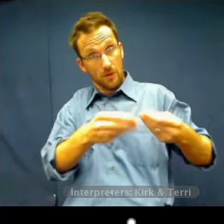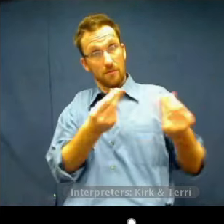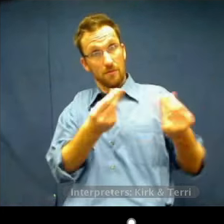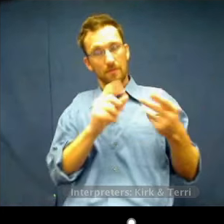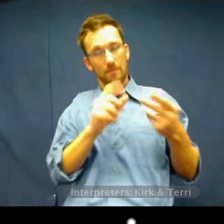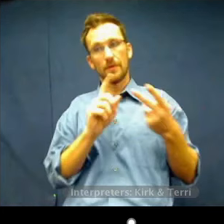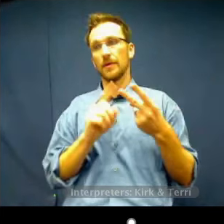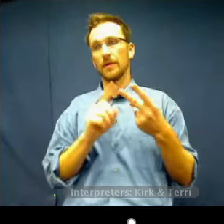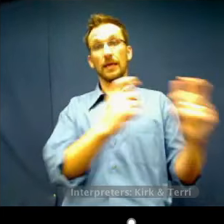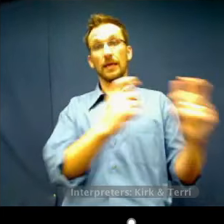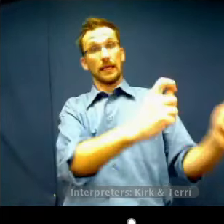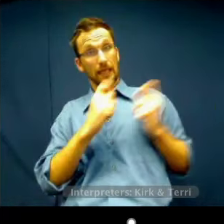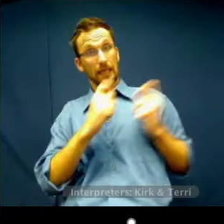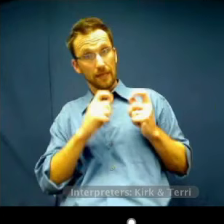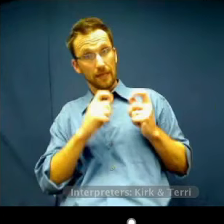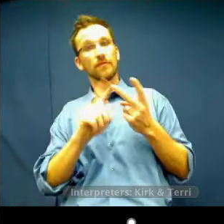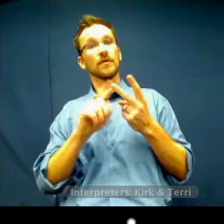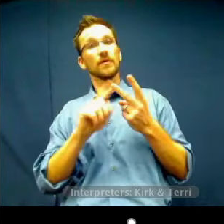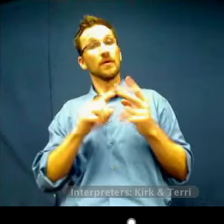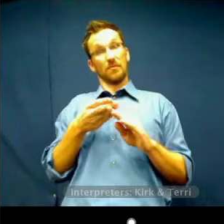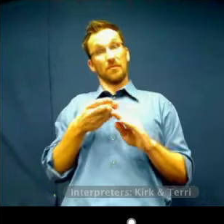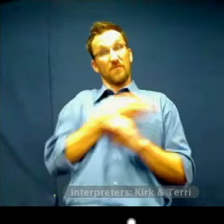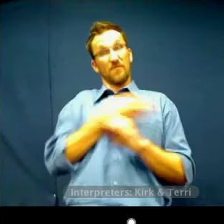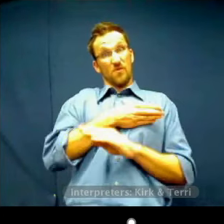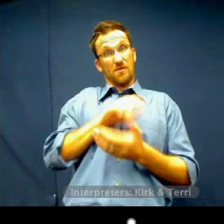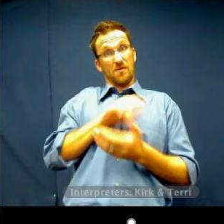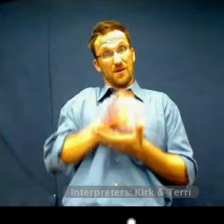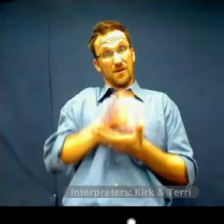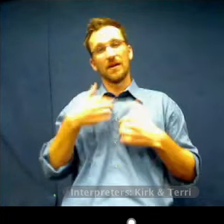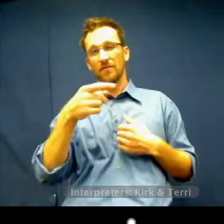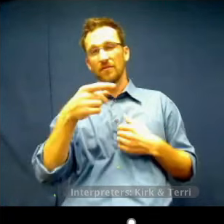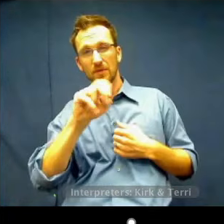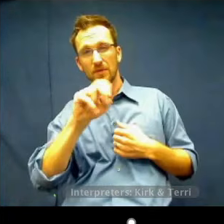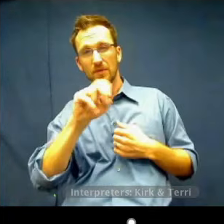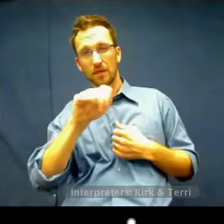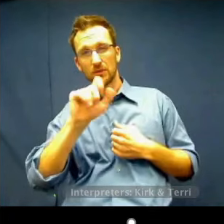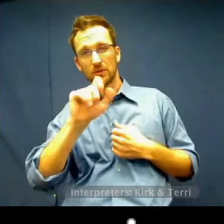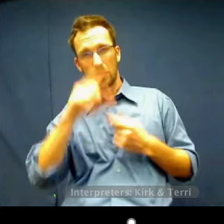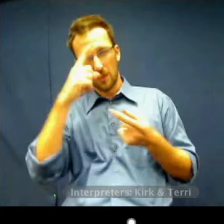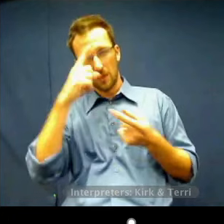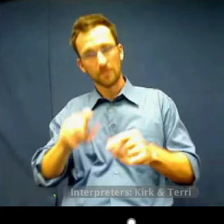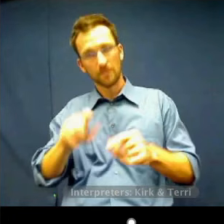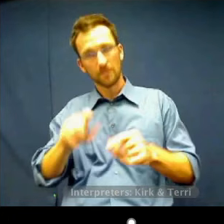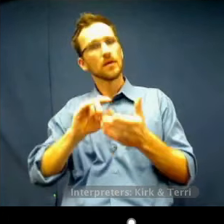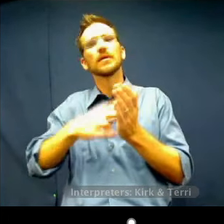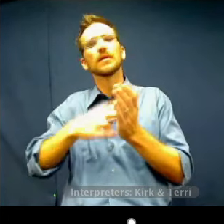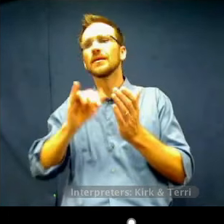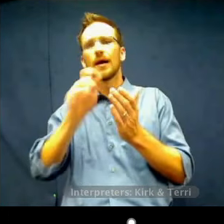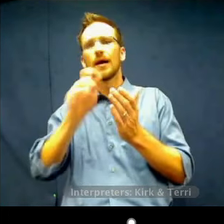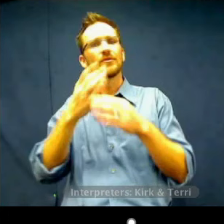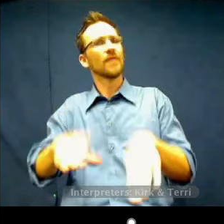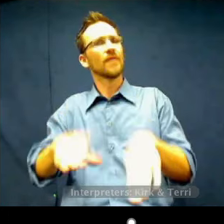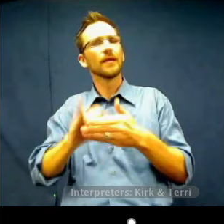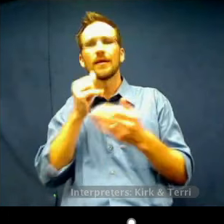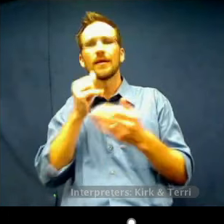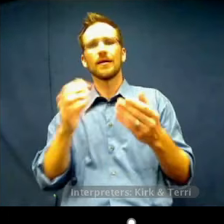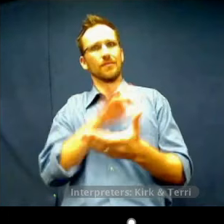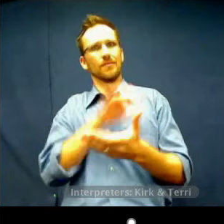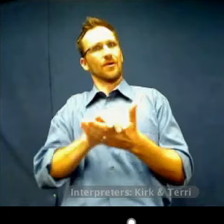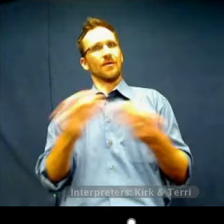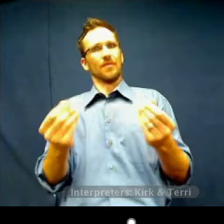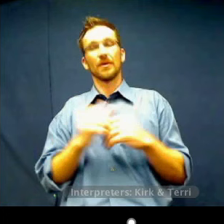agreement, then it's non-marital property. So again, every state's going to be different. Out west, as